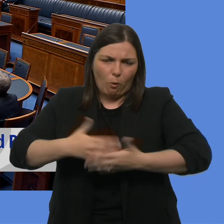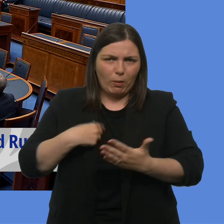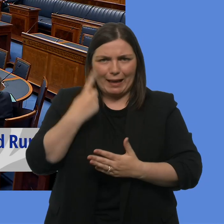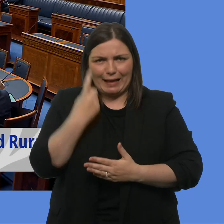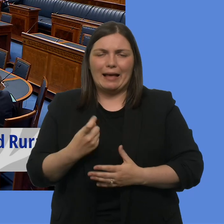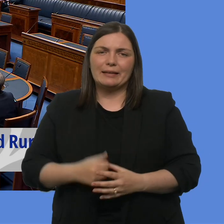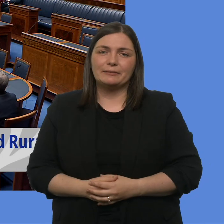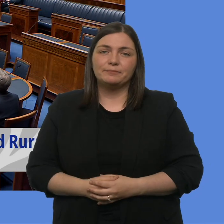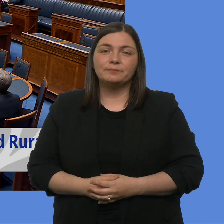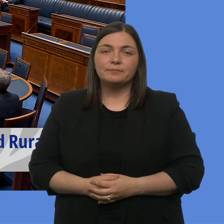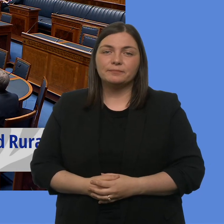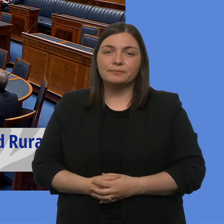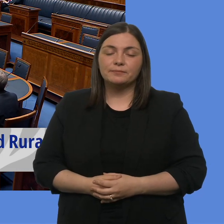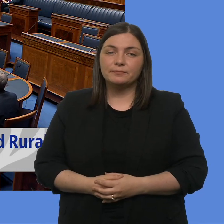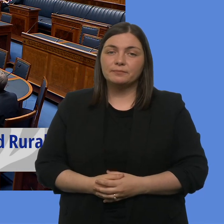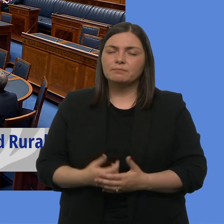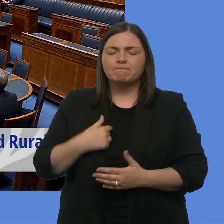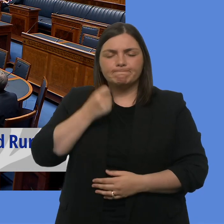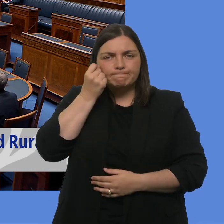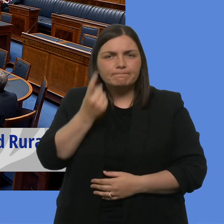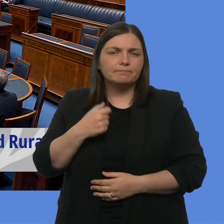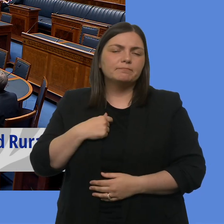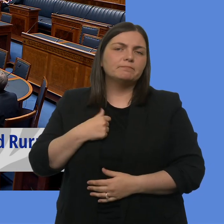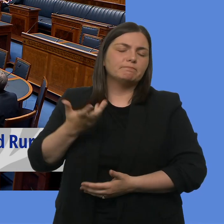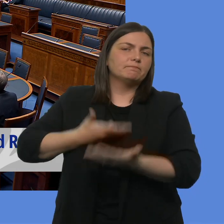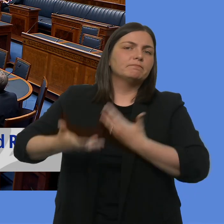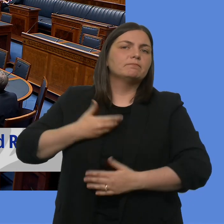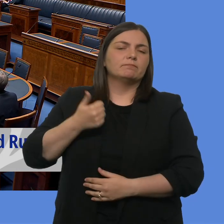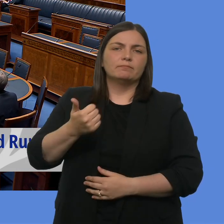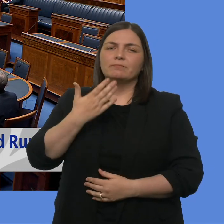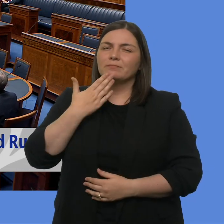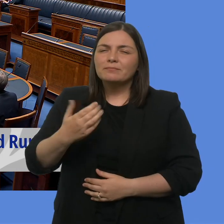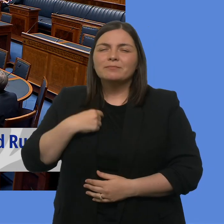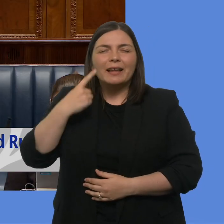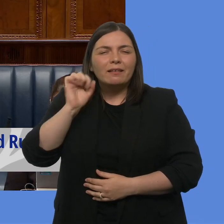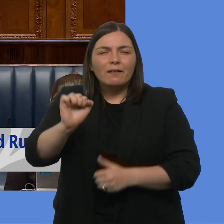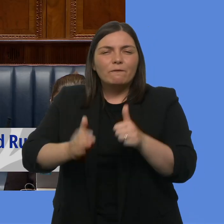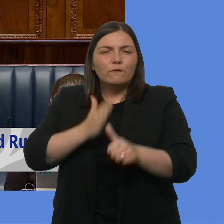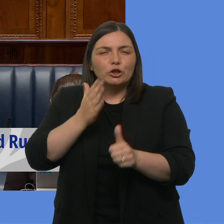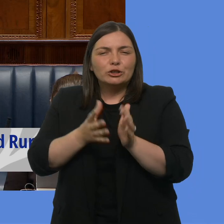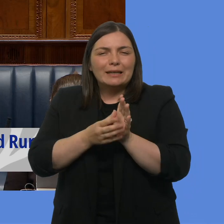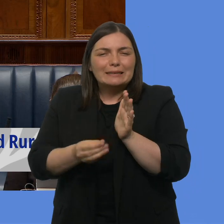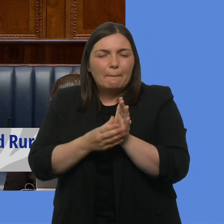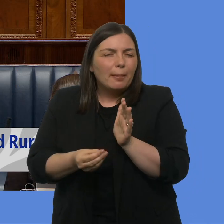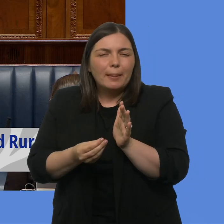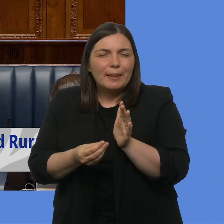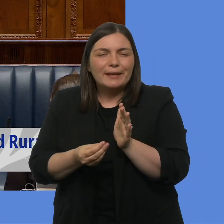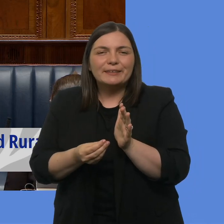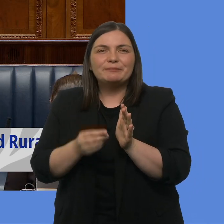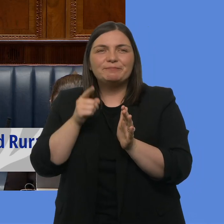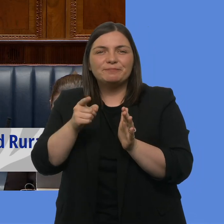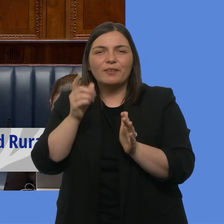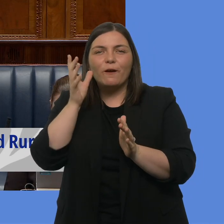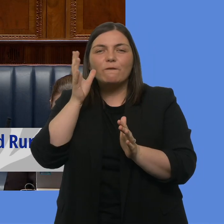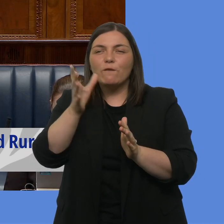I hear what you say, Minister, and I think their first example is probably less of a case in terms of farmers not transferring